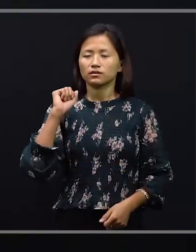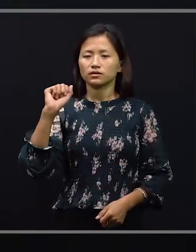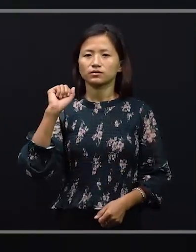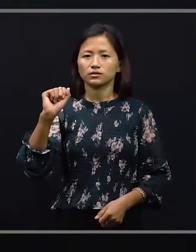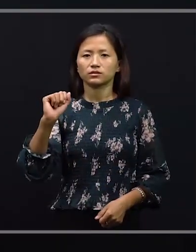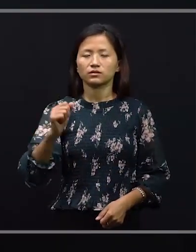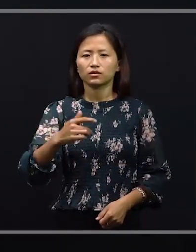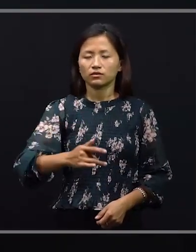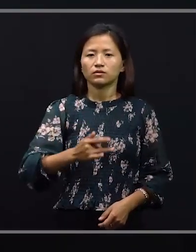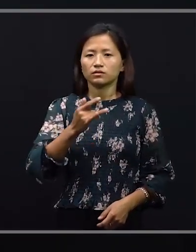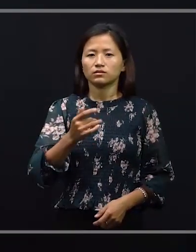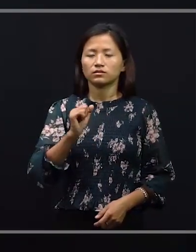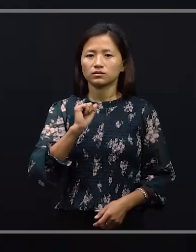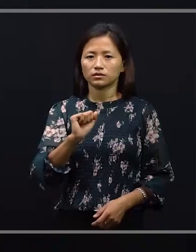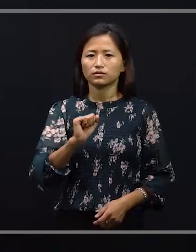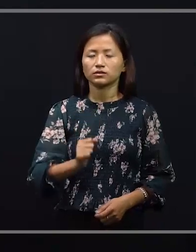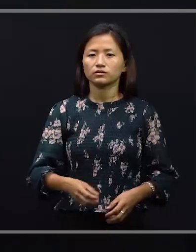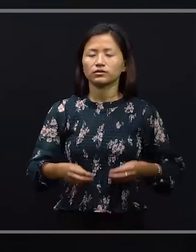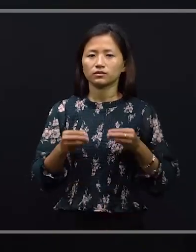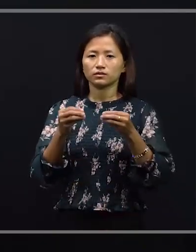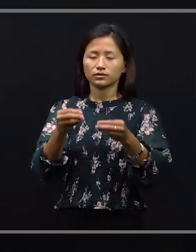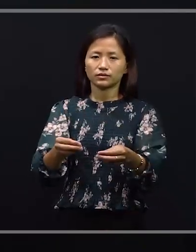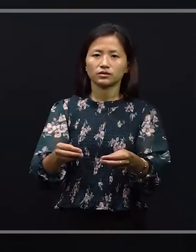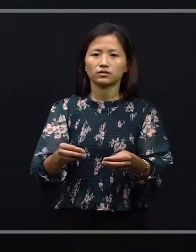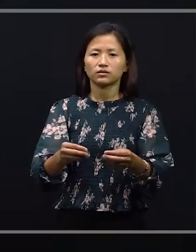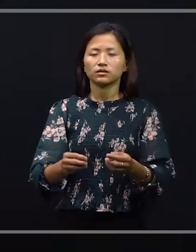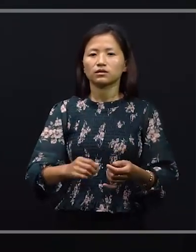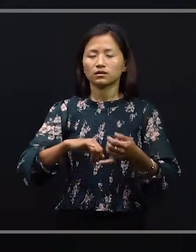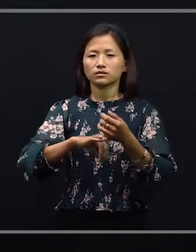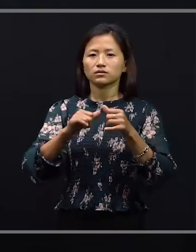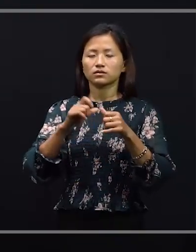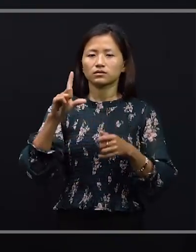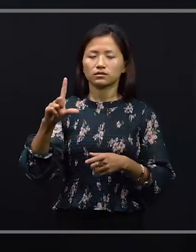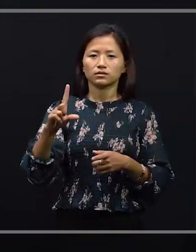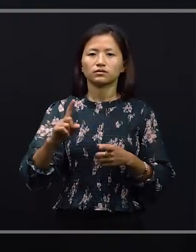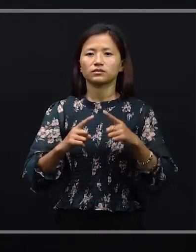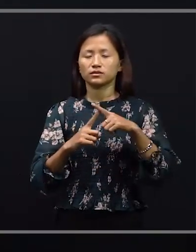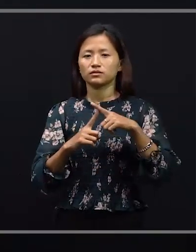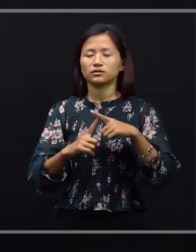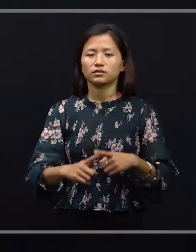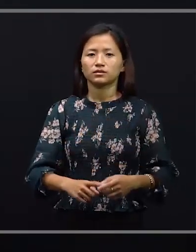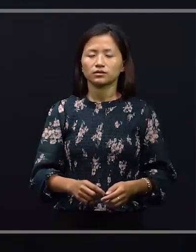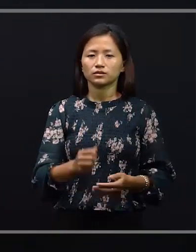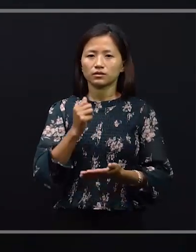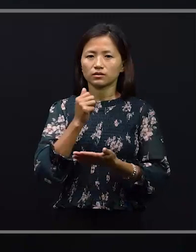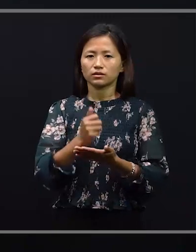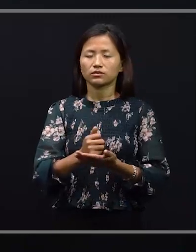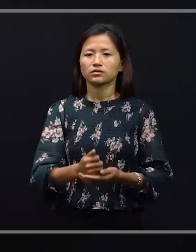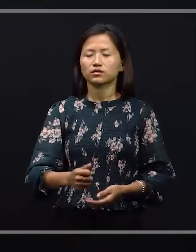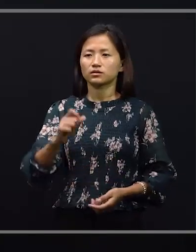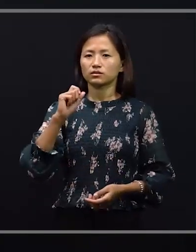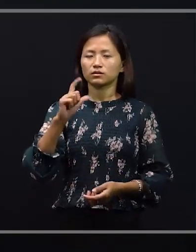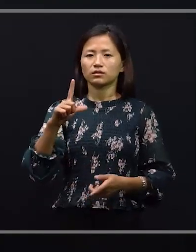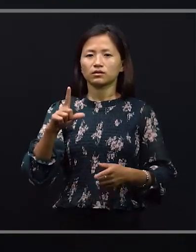himself, he went and manufactured salt. Okay, he decided to produce salt. This was to defy the salt law.